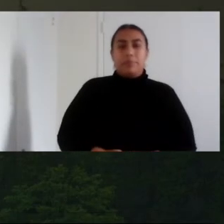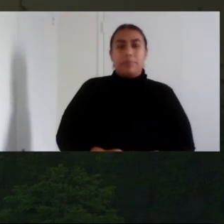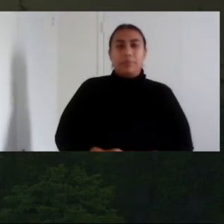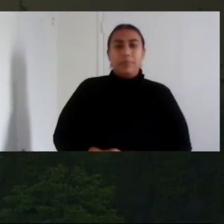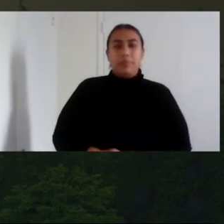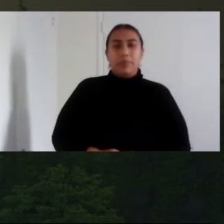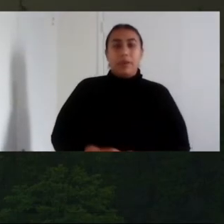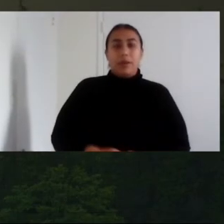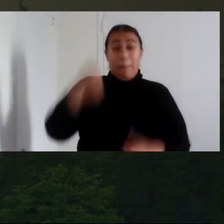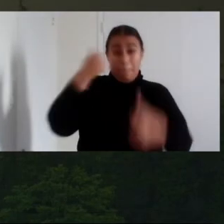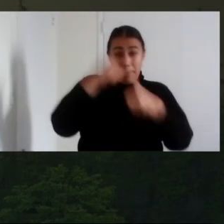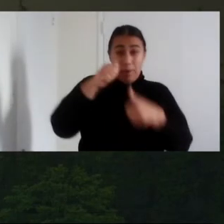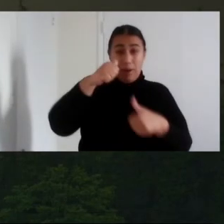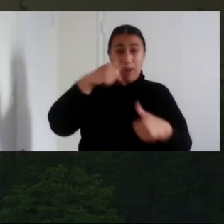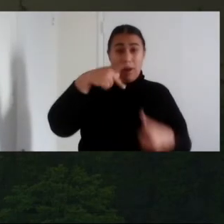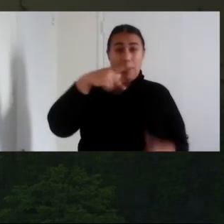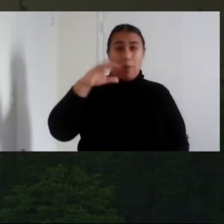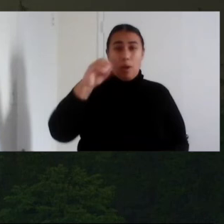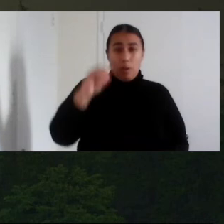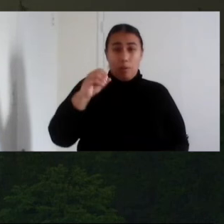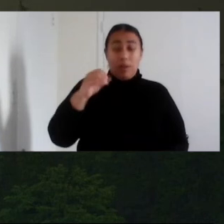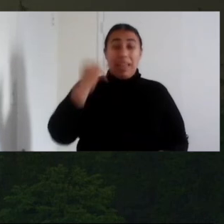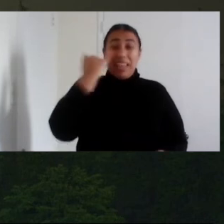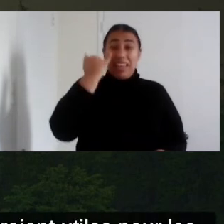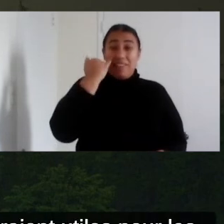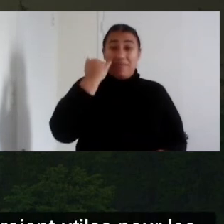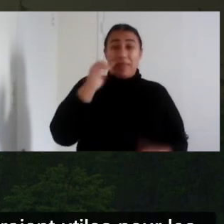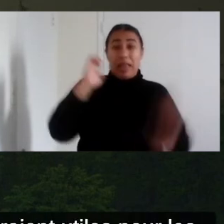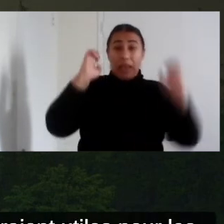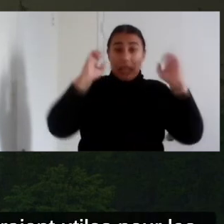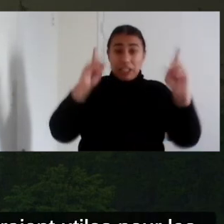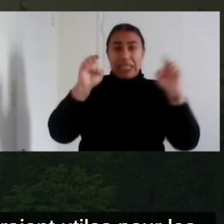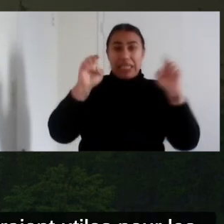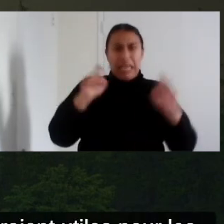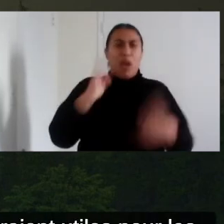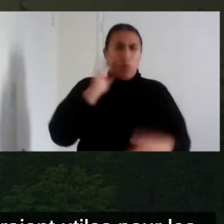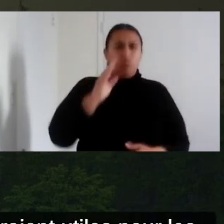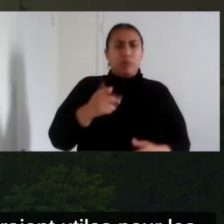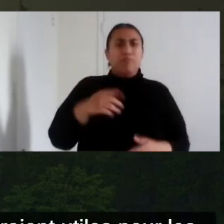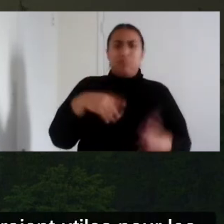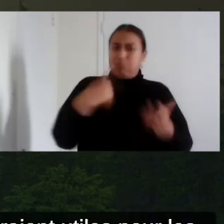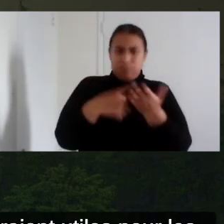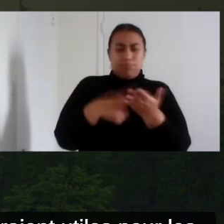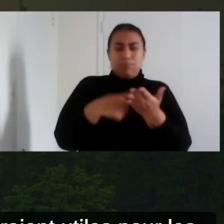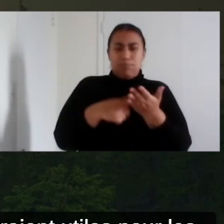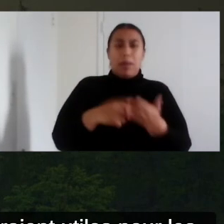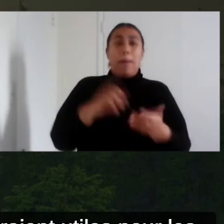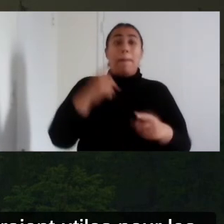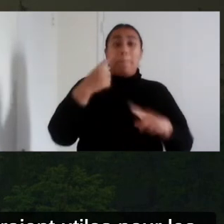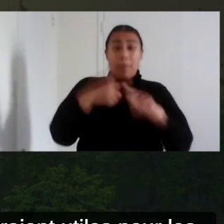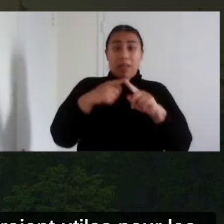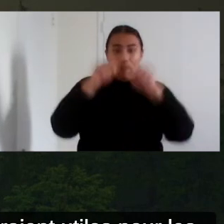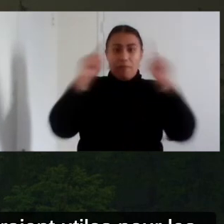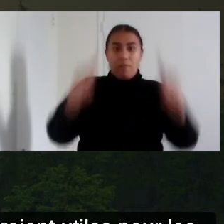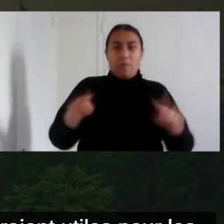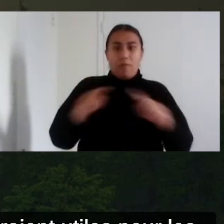All right, so we are at the questions and answers portion. I put a few notes on this slide that I thought